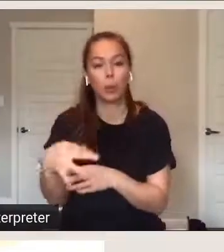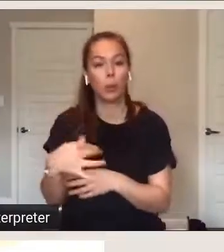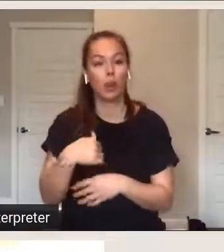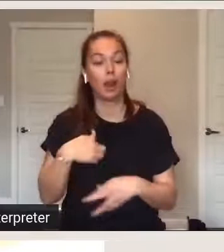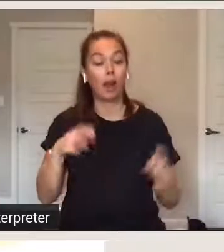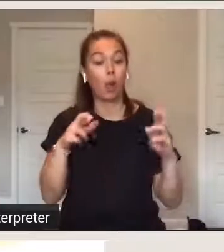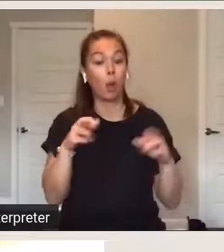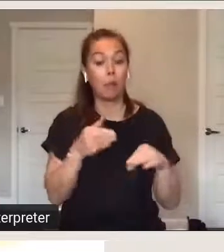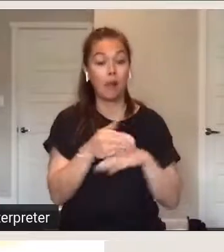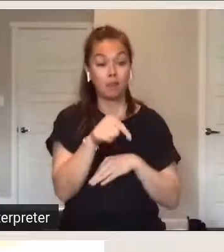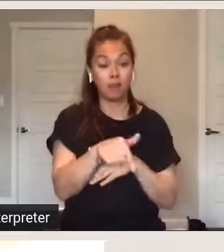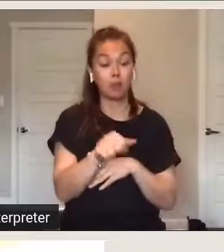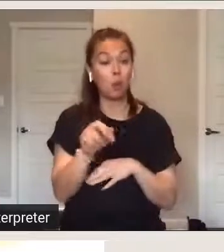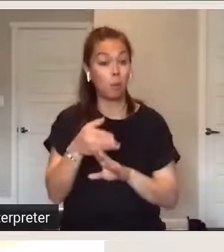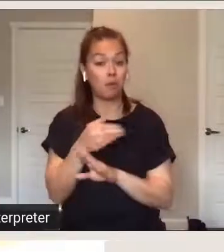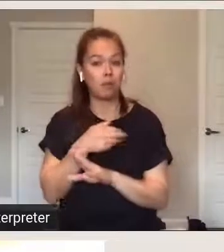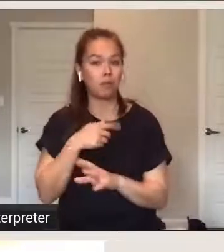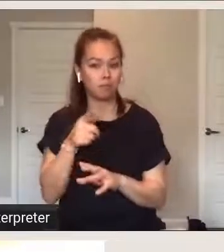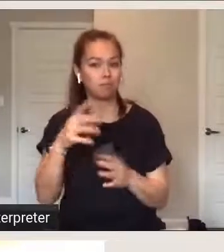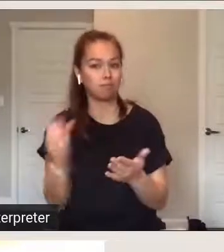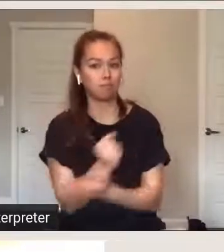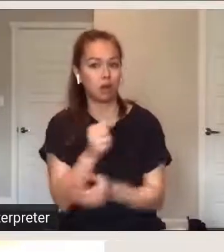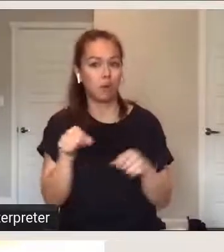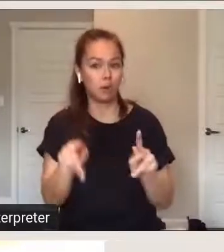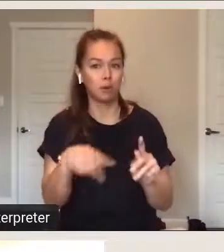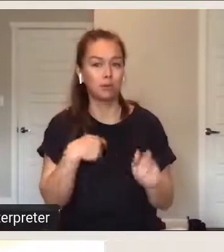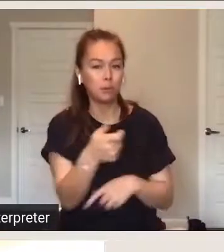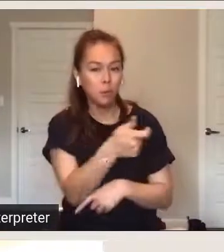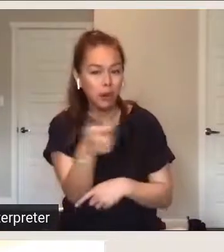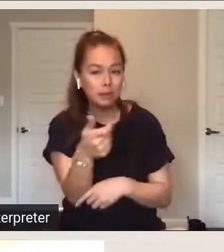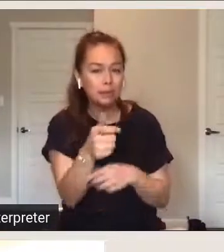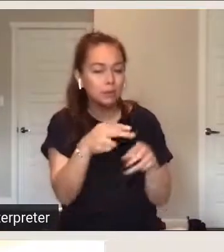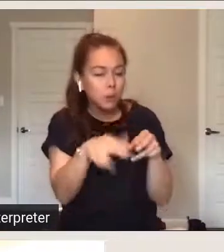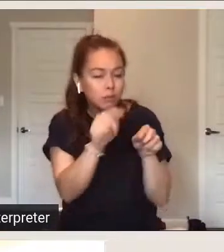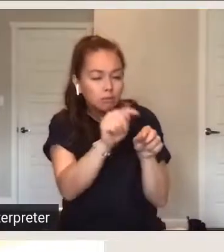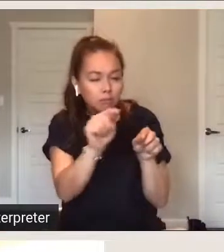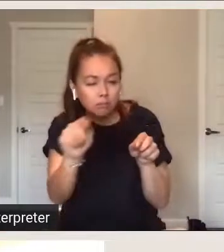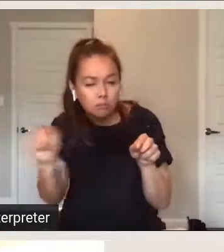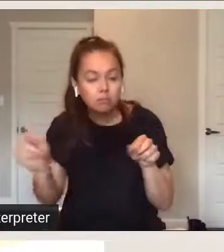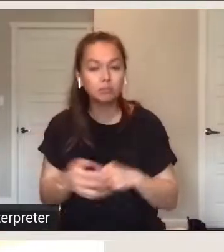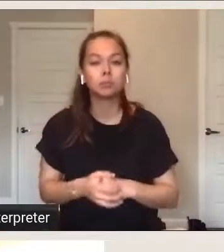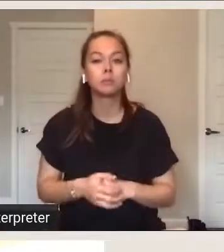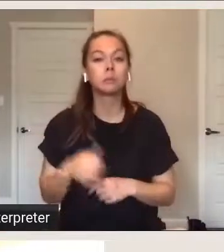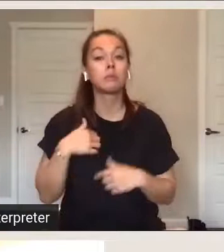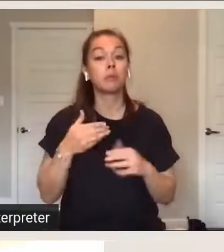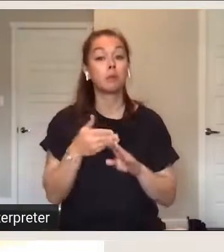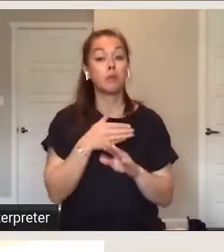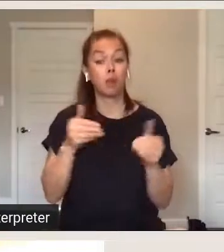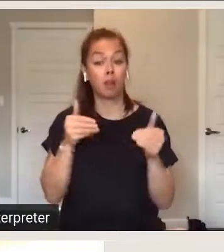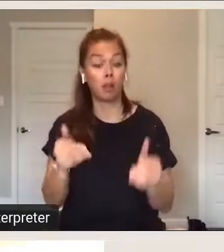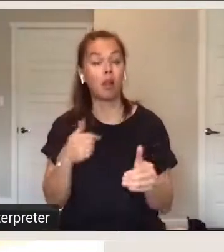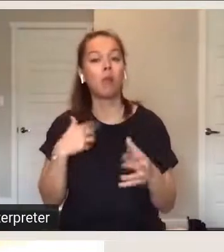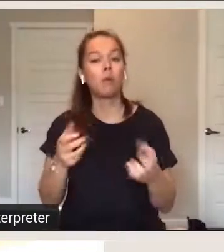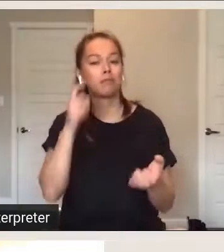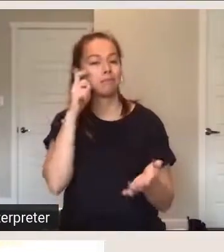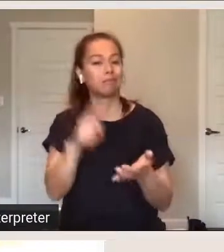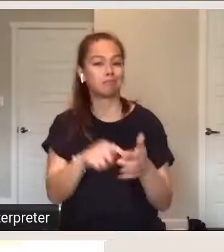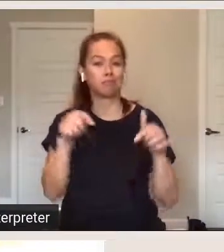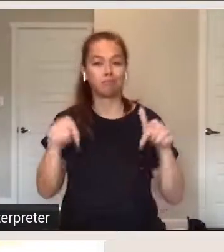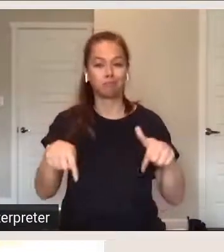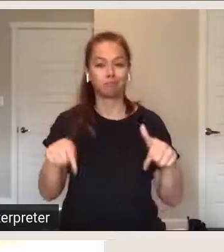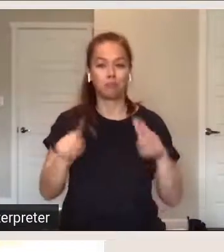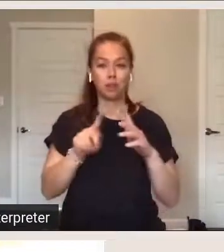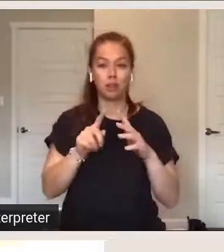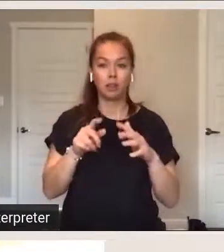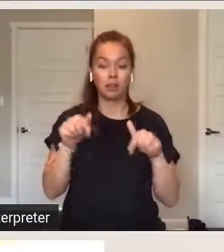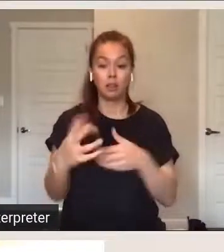Q&A. Before we get started, I'd like to acknowledge that the participation of the filmmakers and talent were made possible with support from